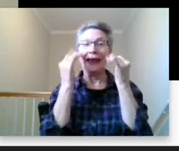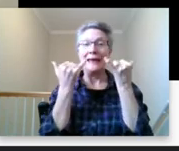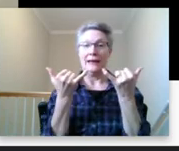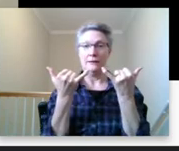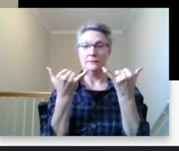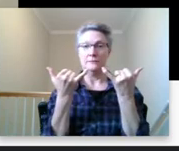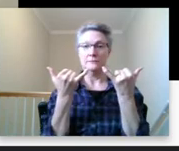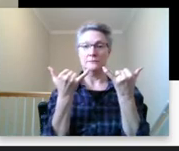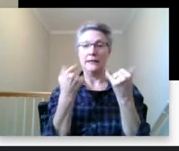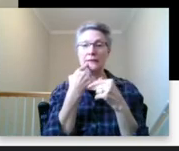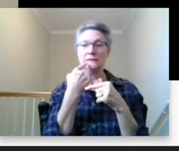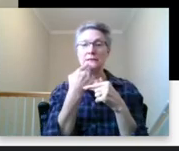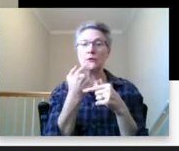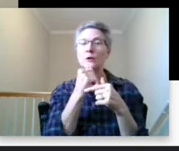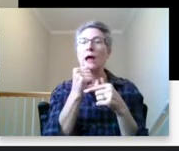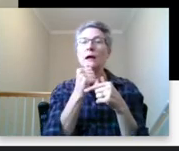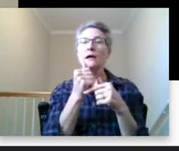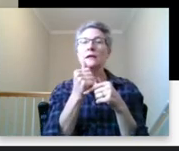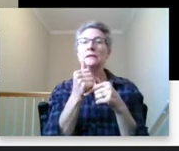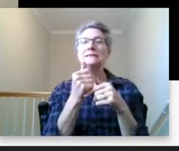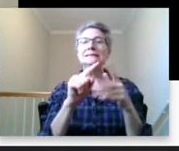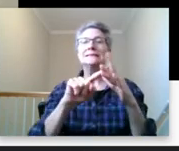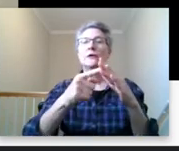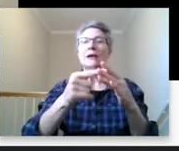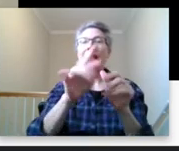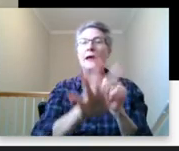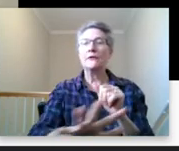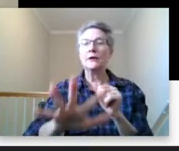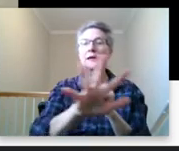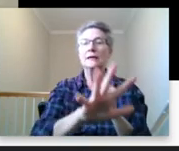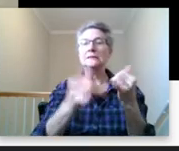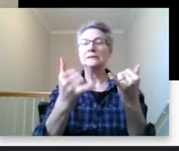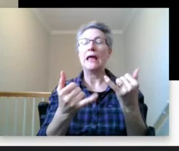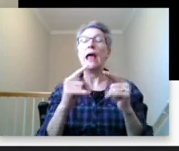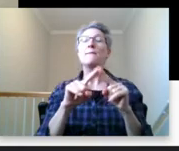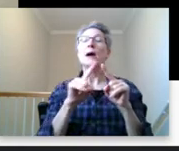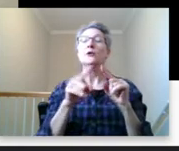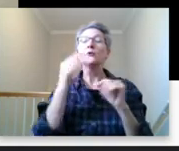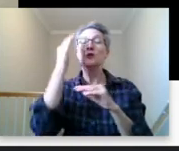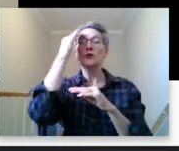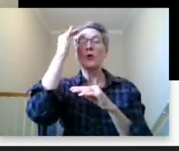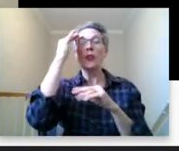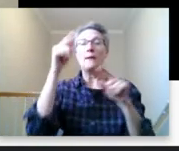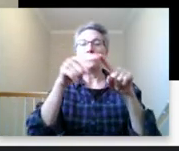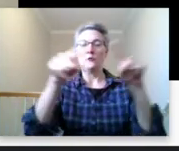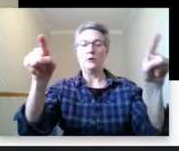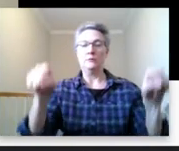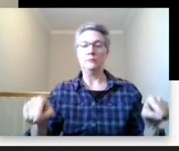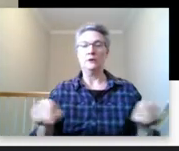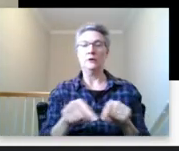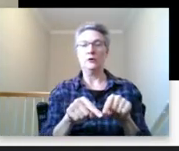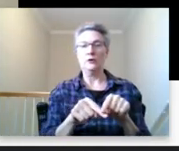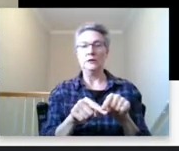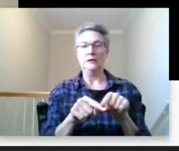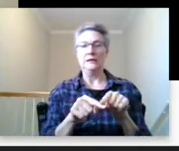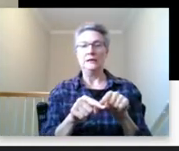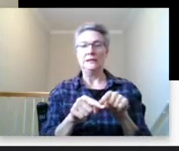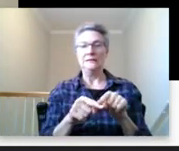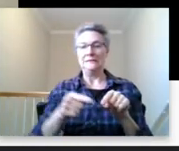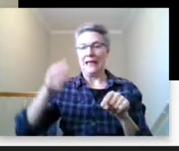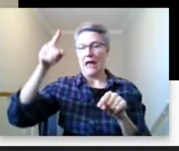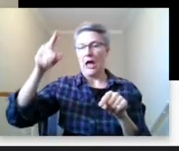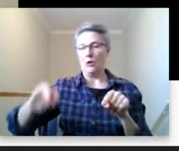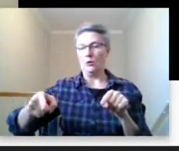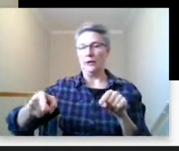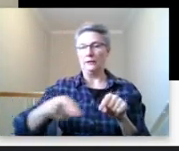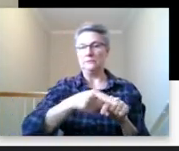Now, like I said, we're not going to jump into area today, but what you do know is, right, the perimeter was this outline